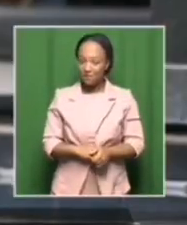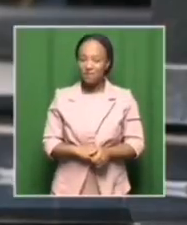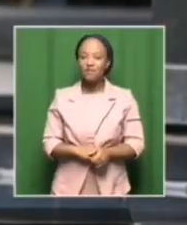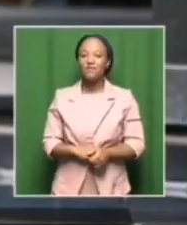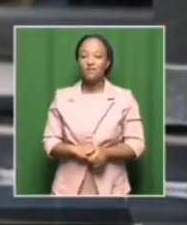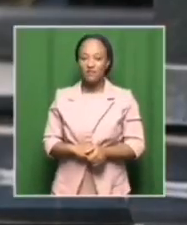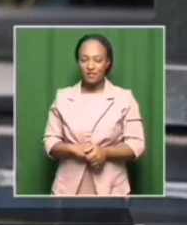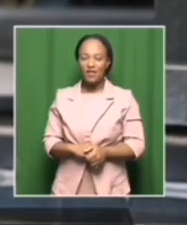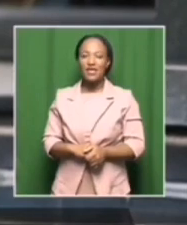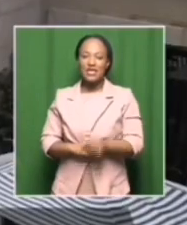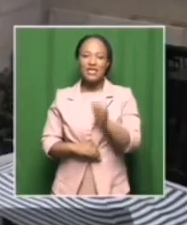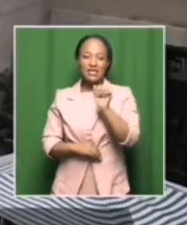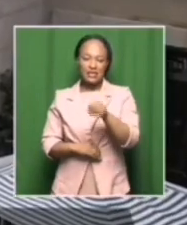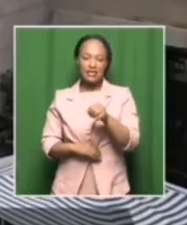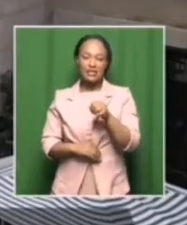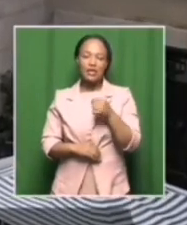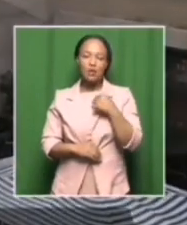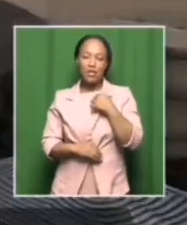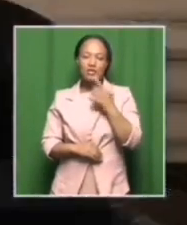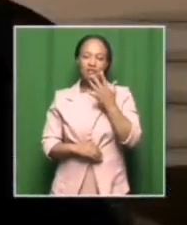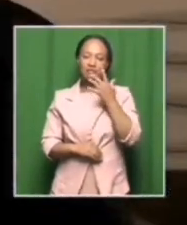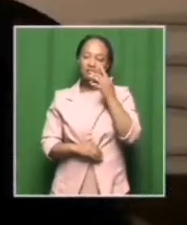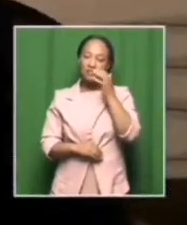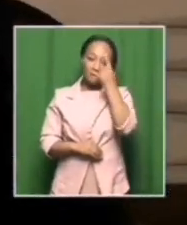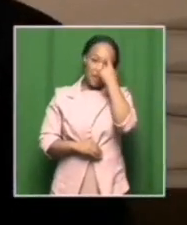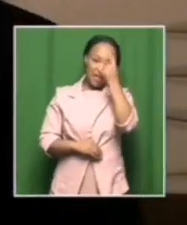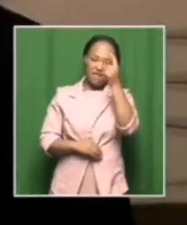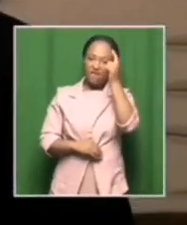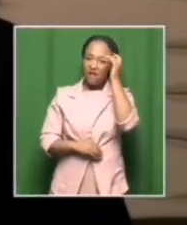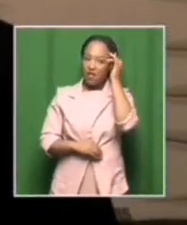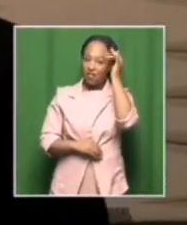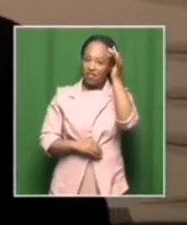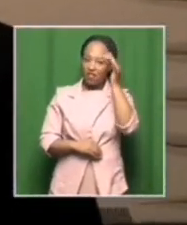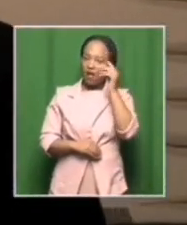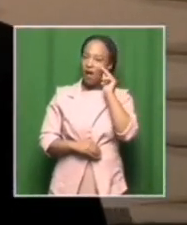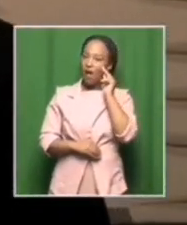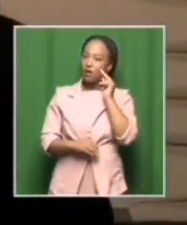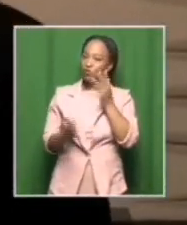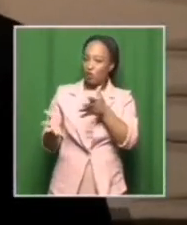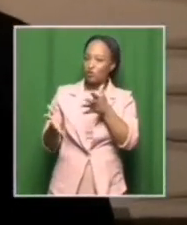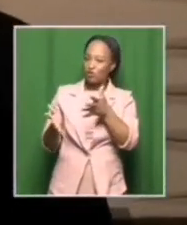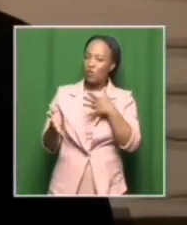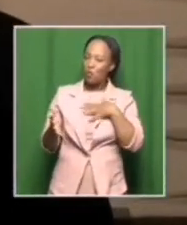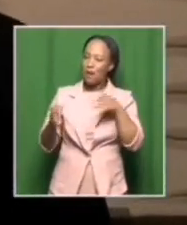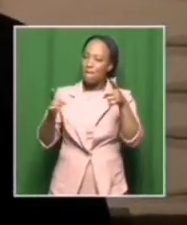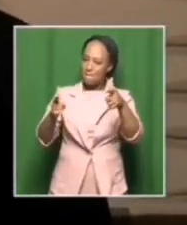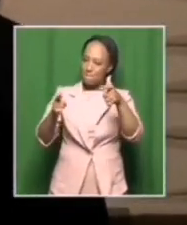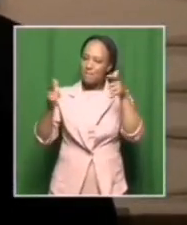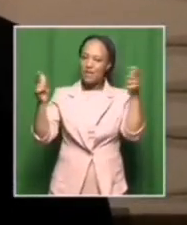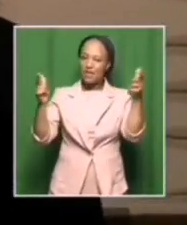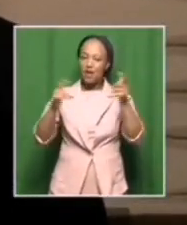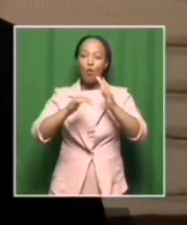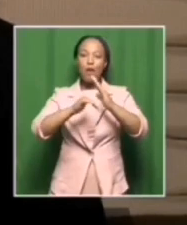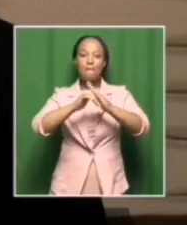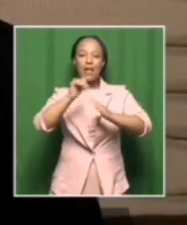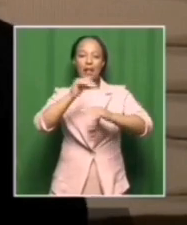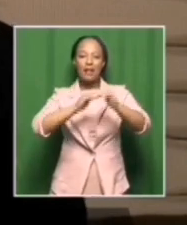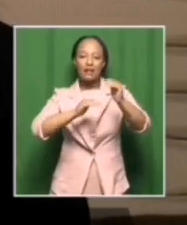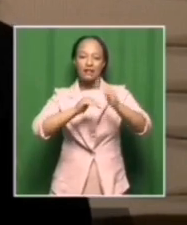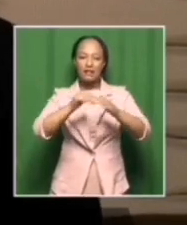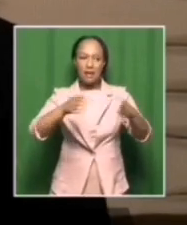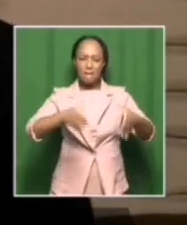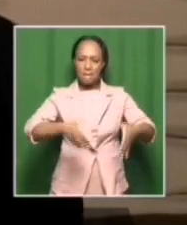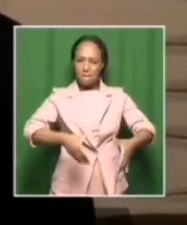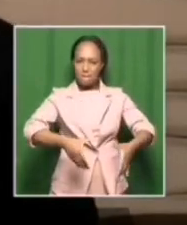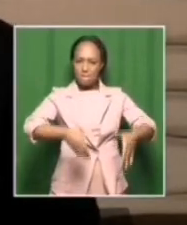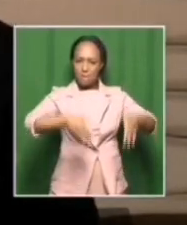our philosophy. It's always, we do things in big measures. So we always build properties at a time in South Africa